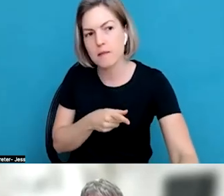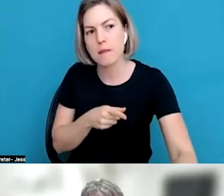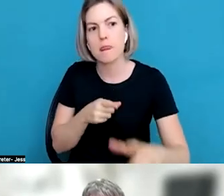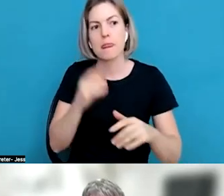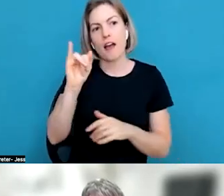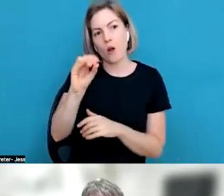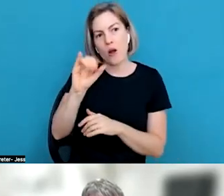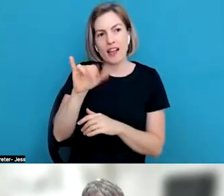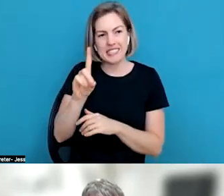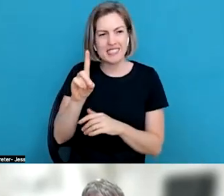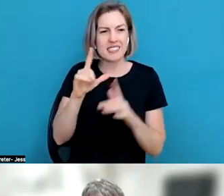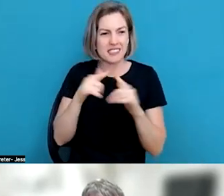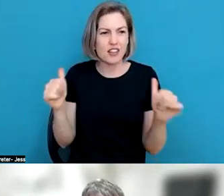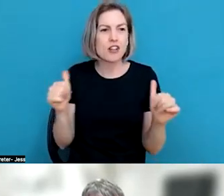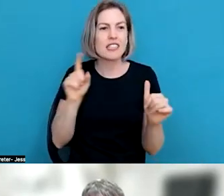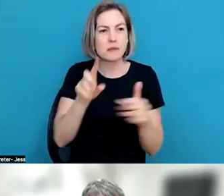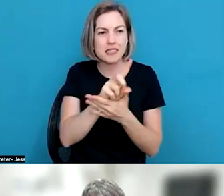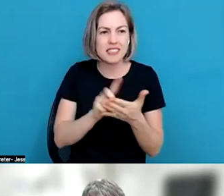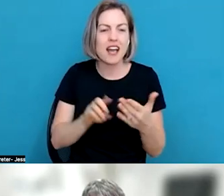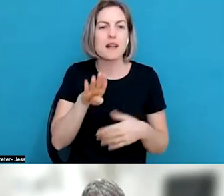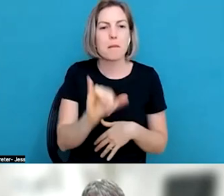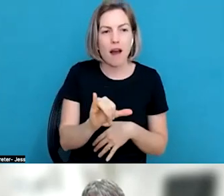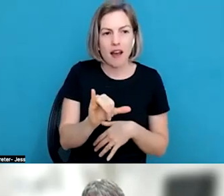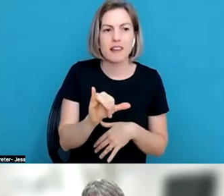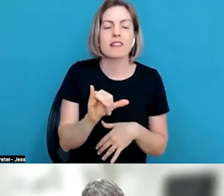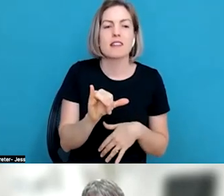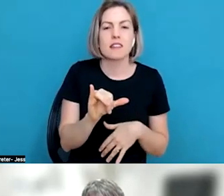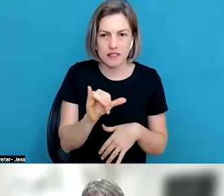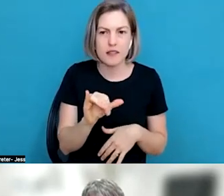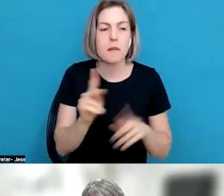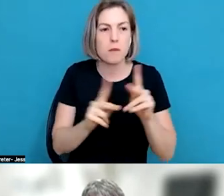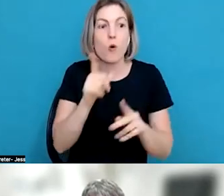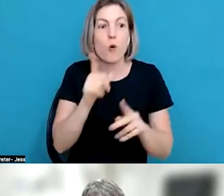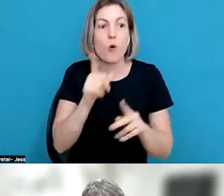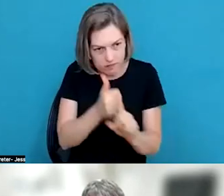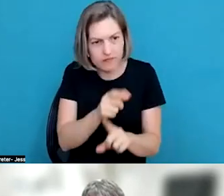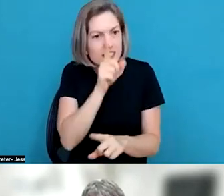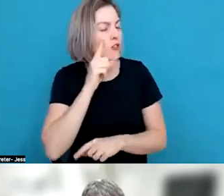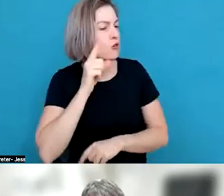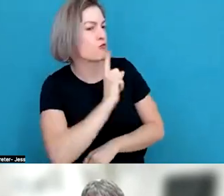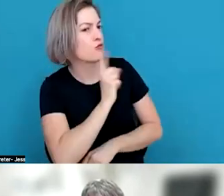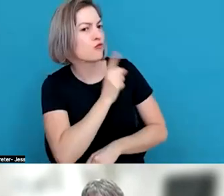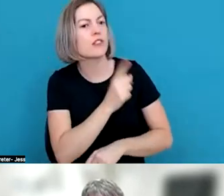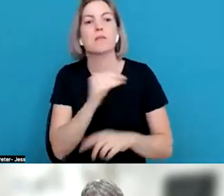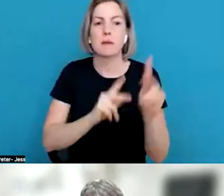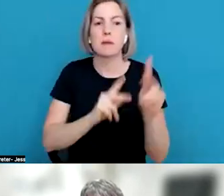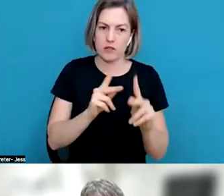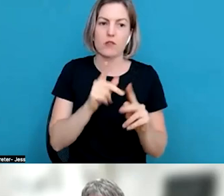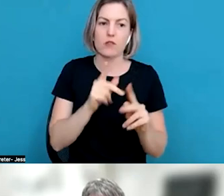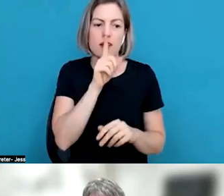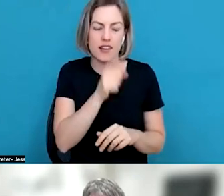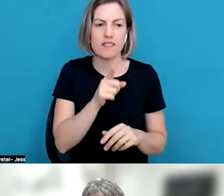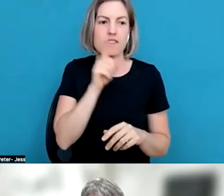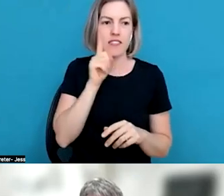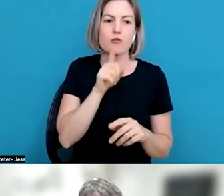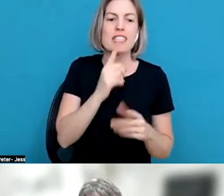IUIDs, et cetera, need to be designed by people who are deaf and Exactly. people who are deaf, and it's going to be involvement.